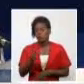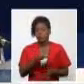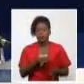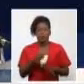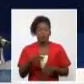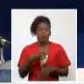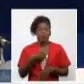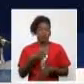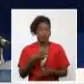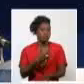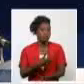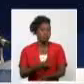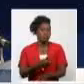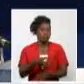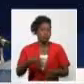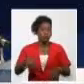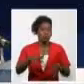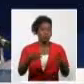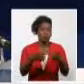841